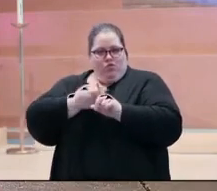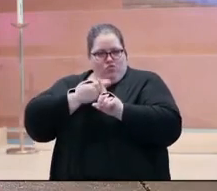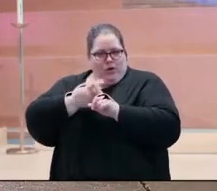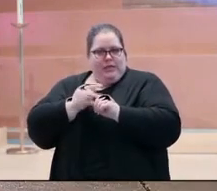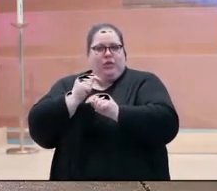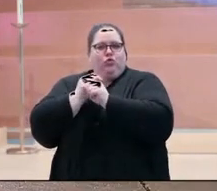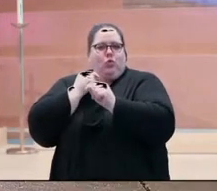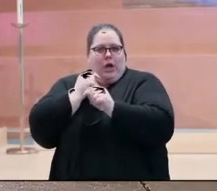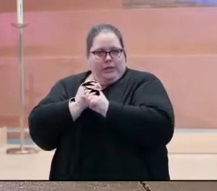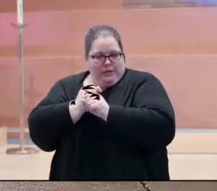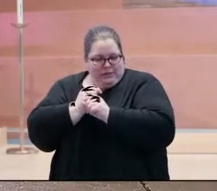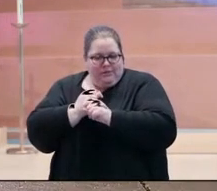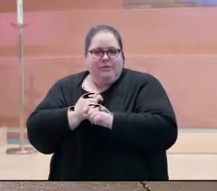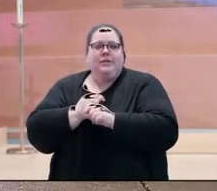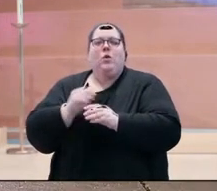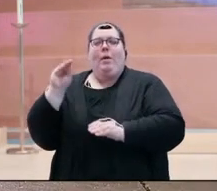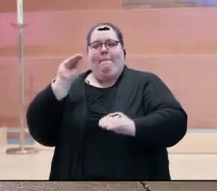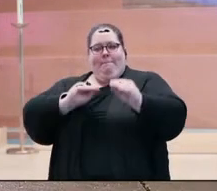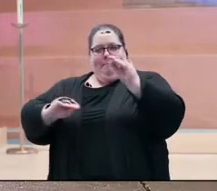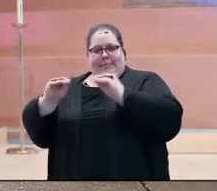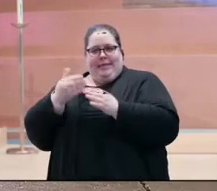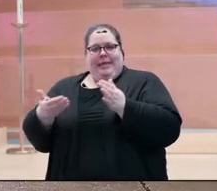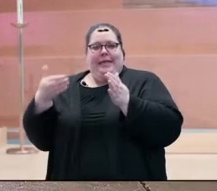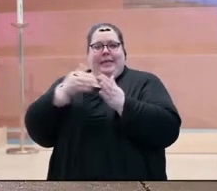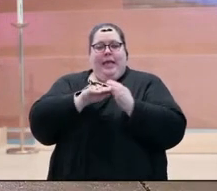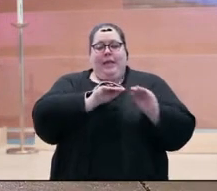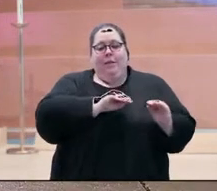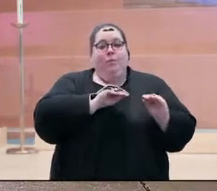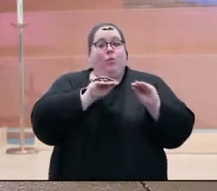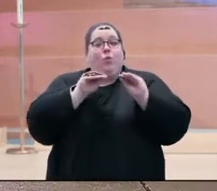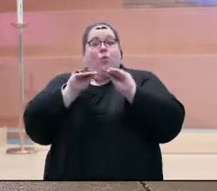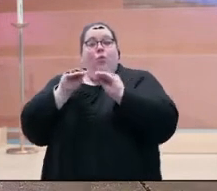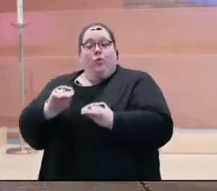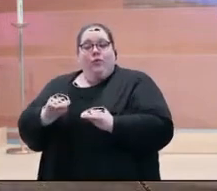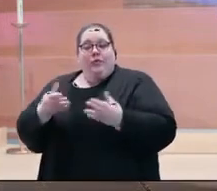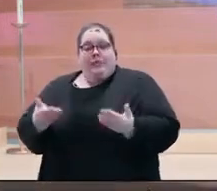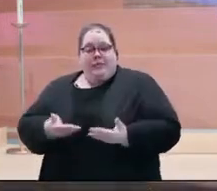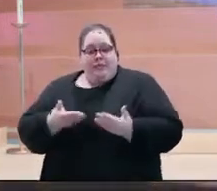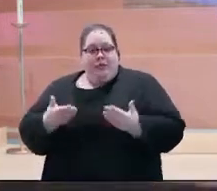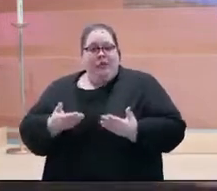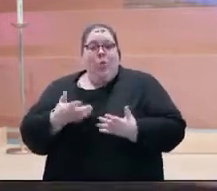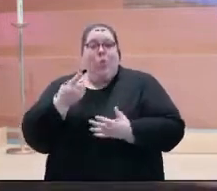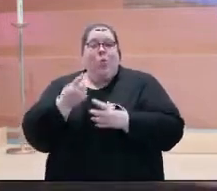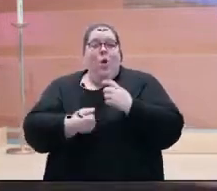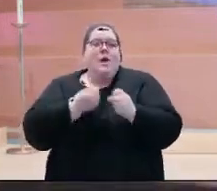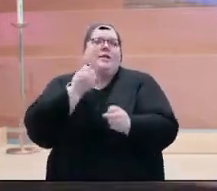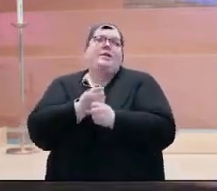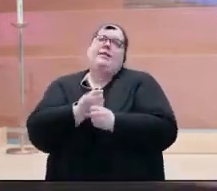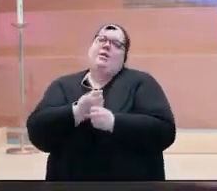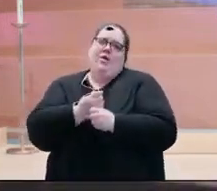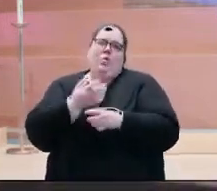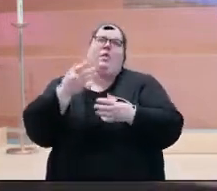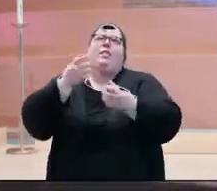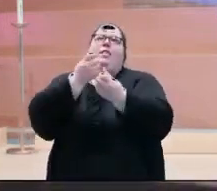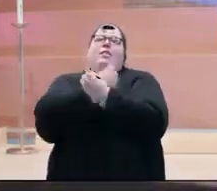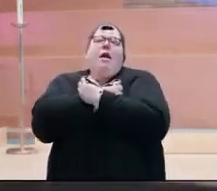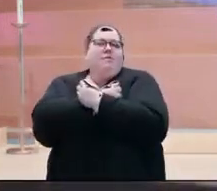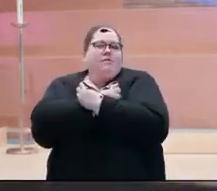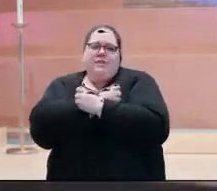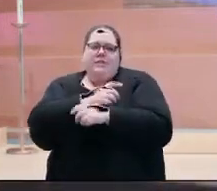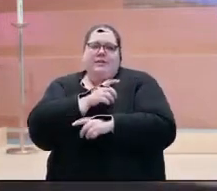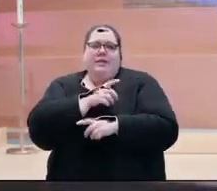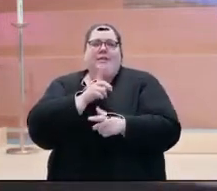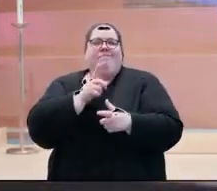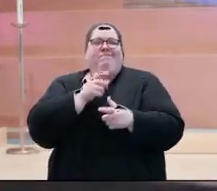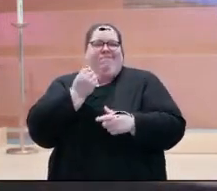packed up our stuff yet again, and we moved, headed north back to Minnesota. And we were here for a year, and we loved it, and it was a great experience. But